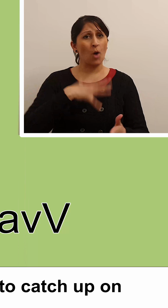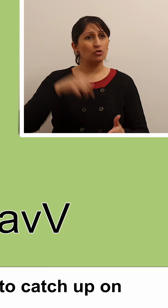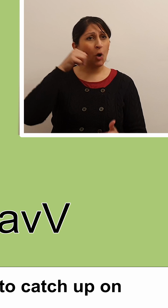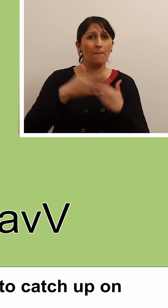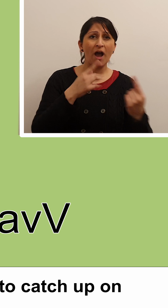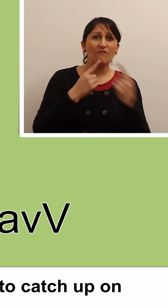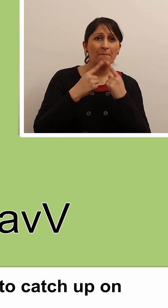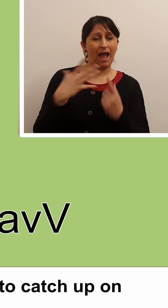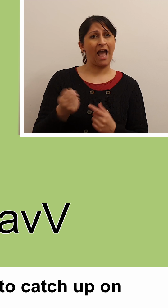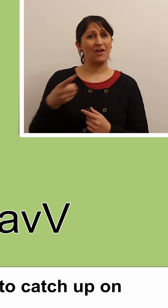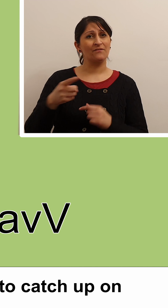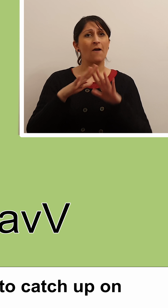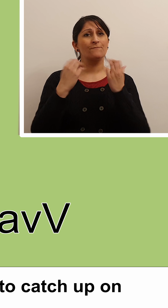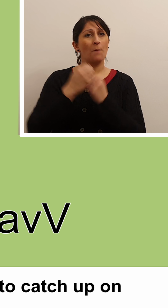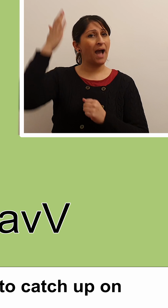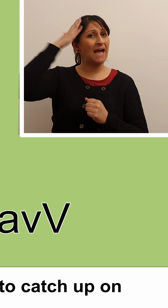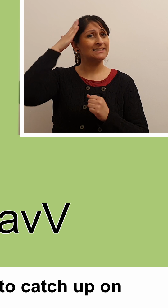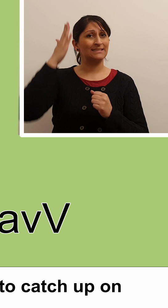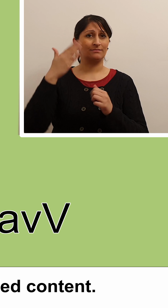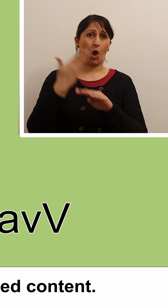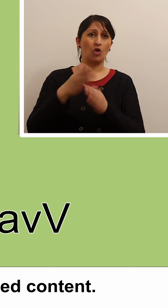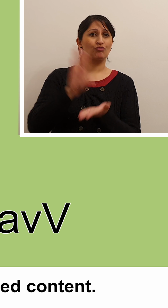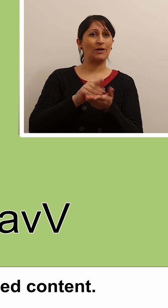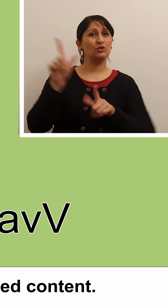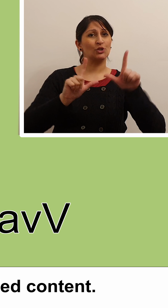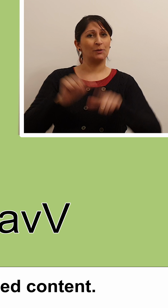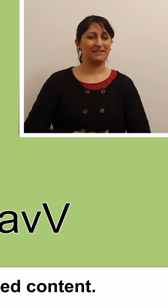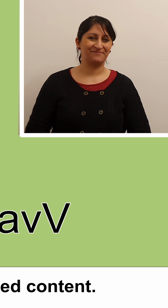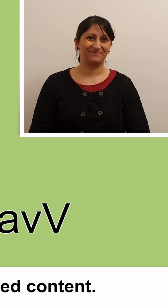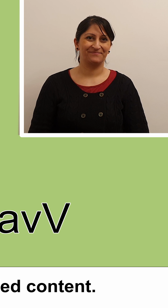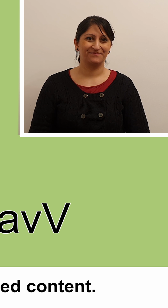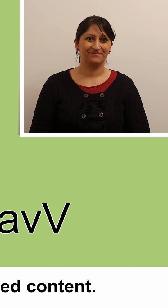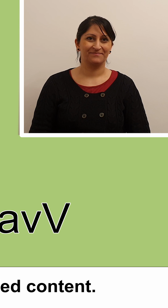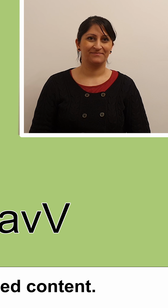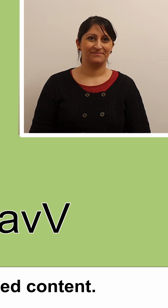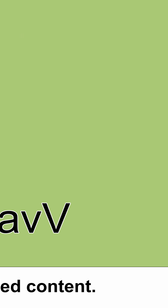Head to Forum Central's YouTube channel to catch up on the live event recordings and pre-recorded content.